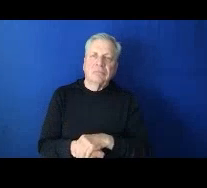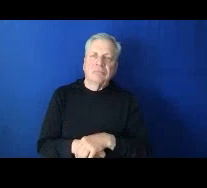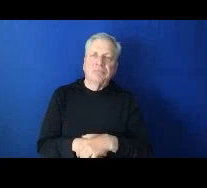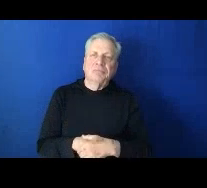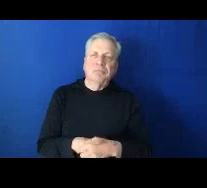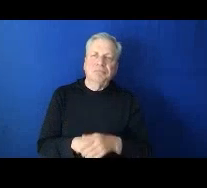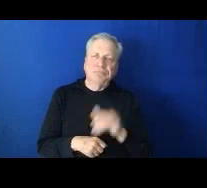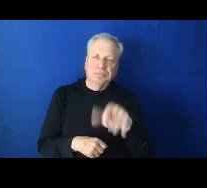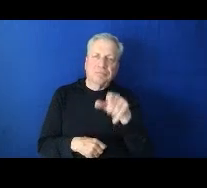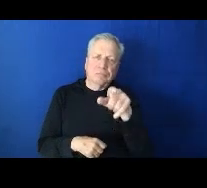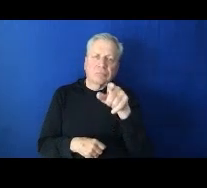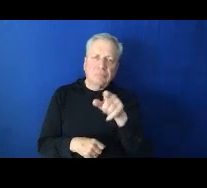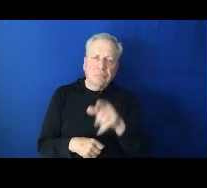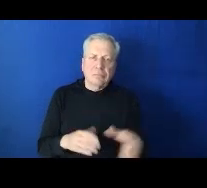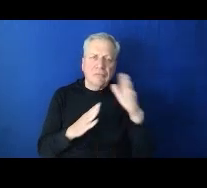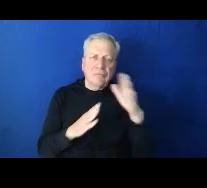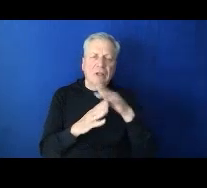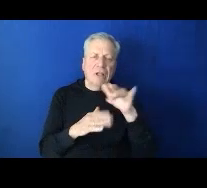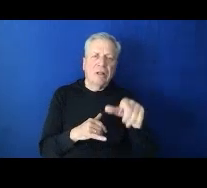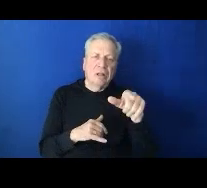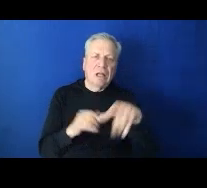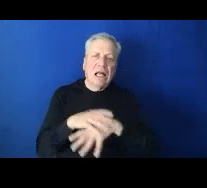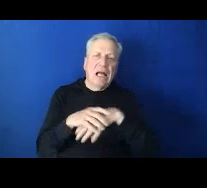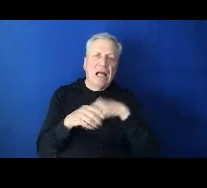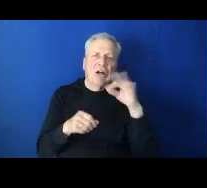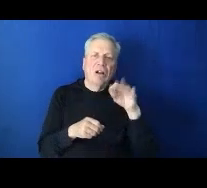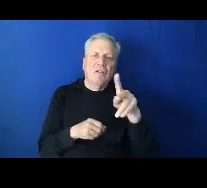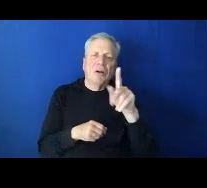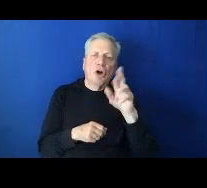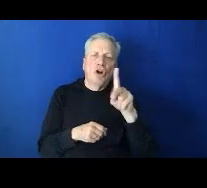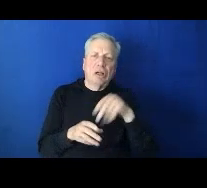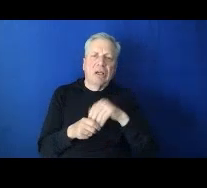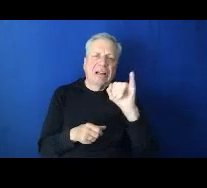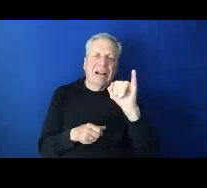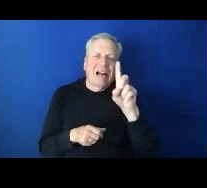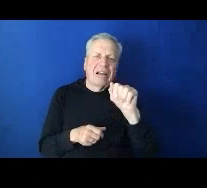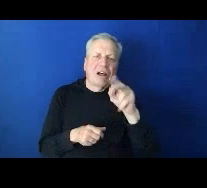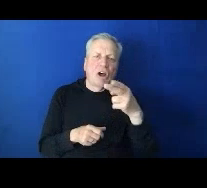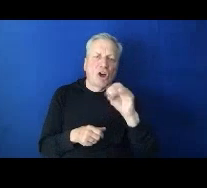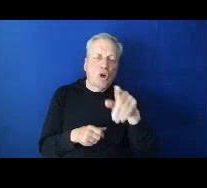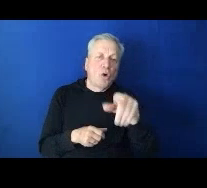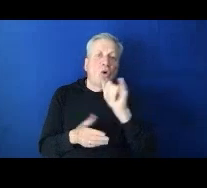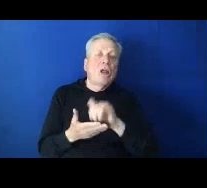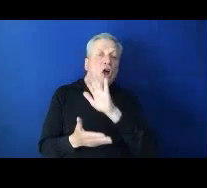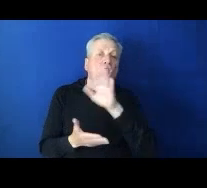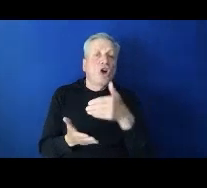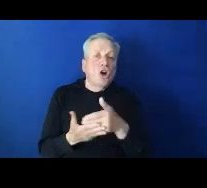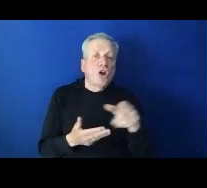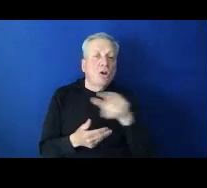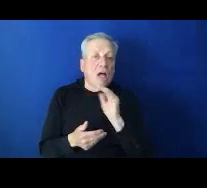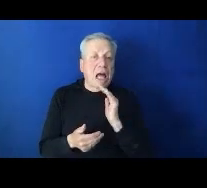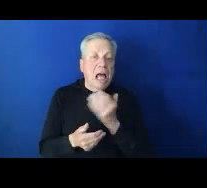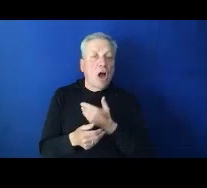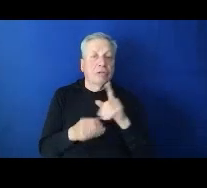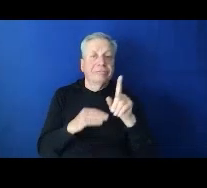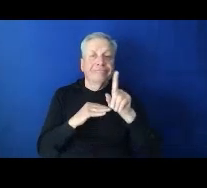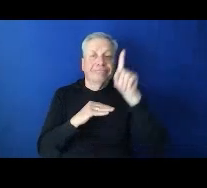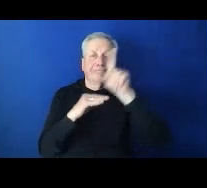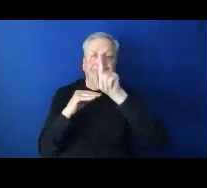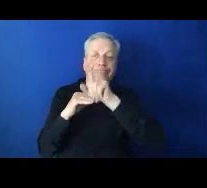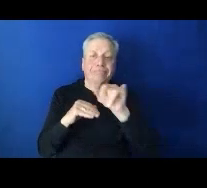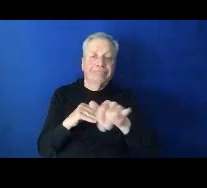This is on top of Sawtell Peak, just outside of the park in Idaho. And these are all our antennas next to the radar